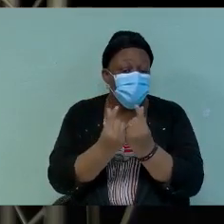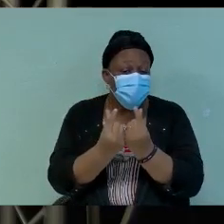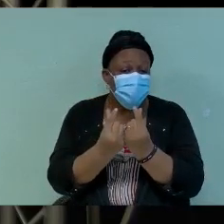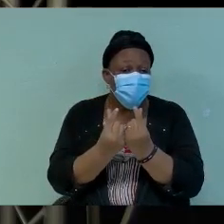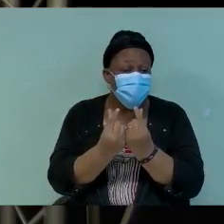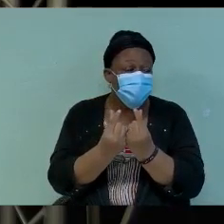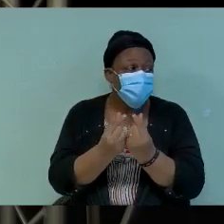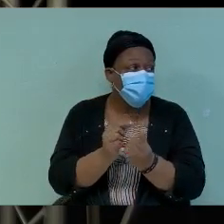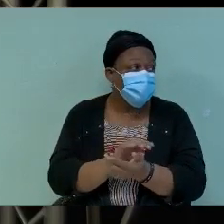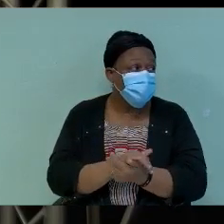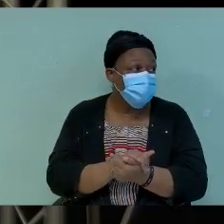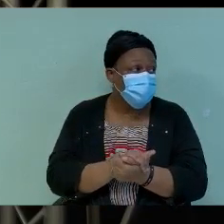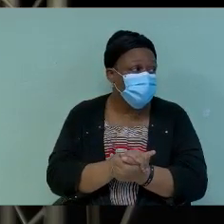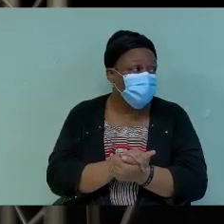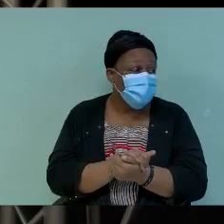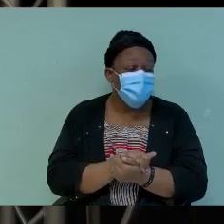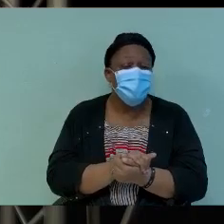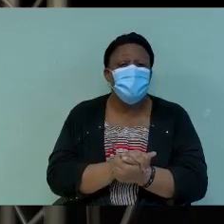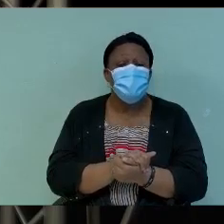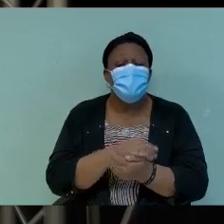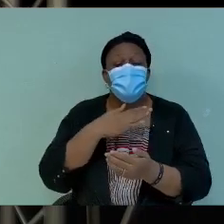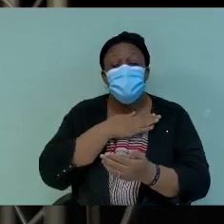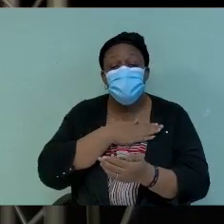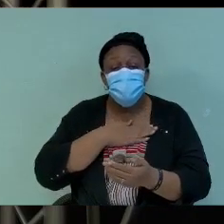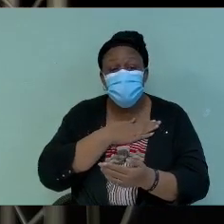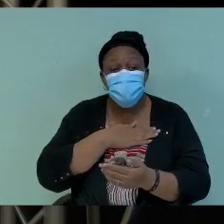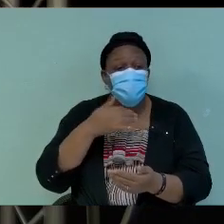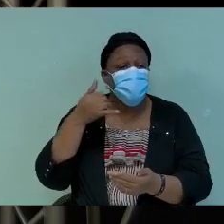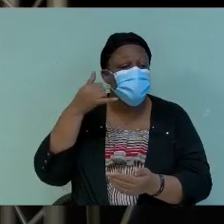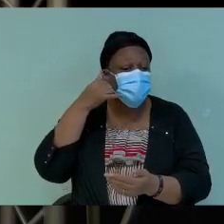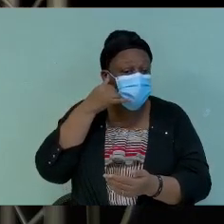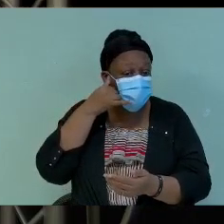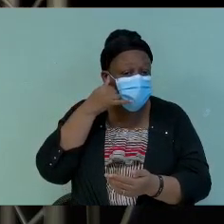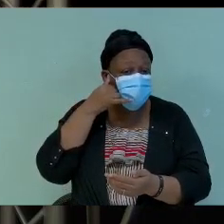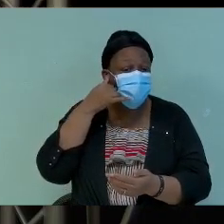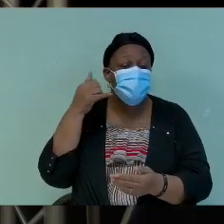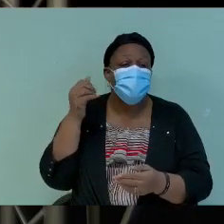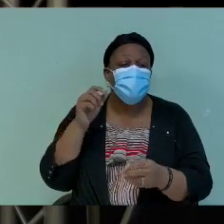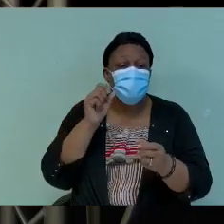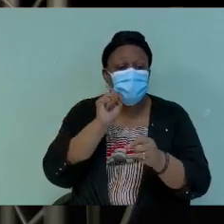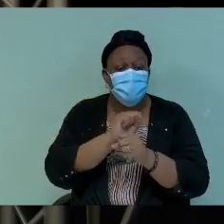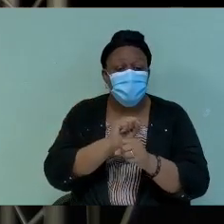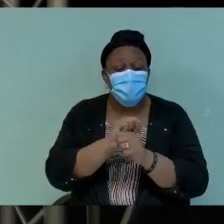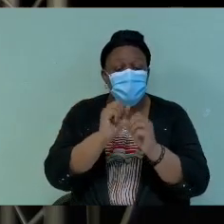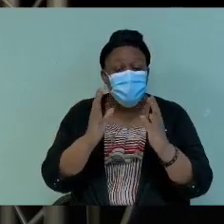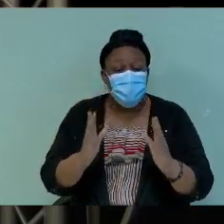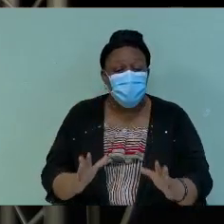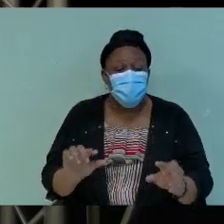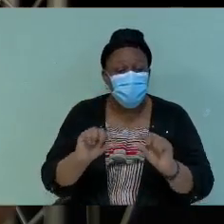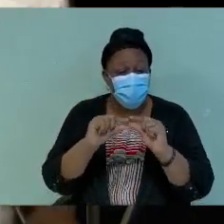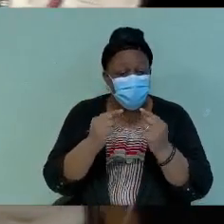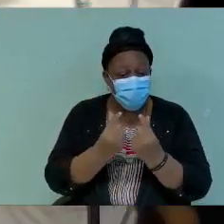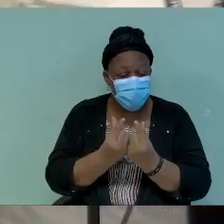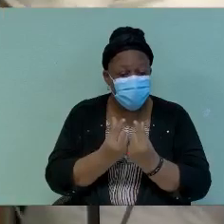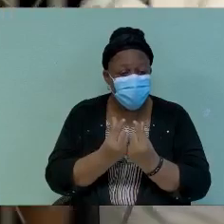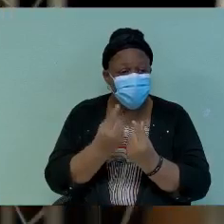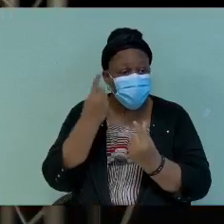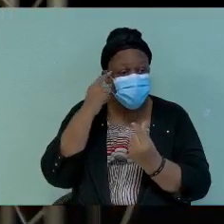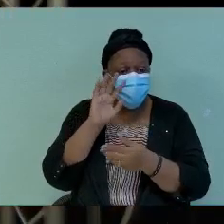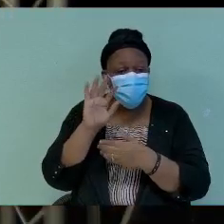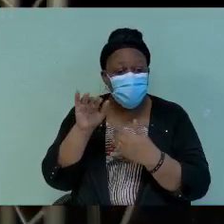labor force to kindly contact the Labor Department for actions on these matters. Thank you.